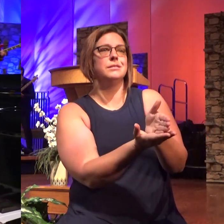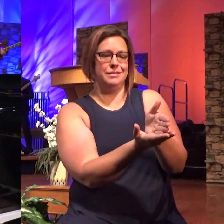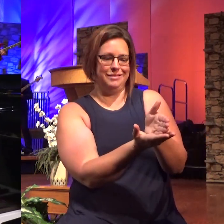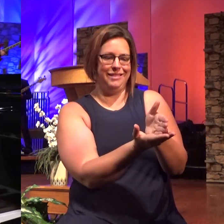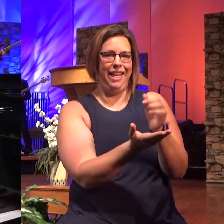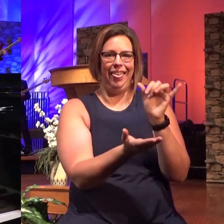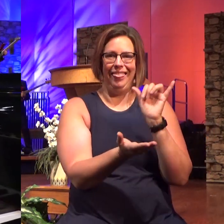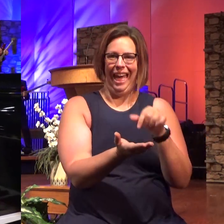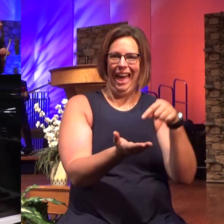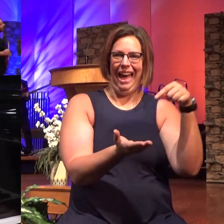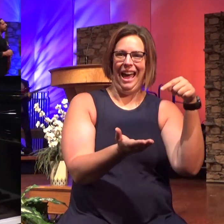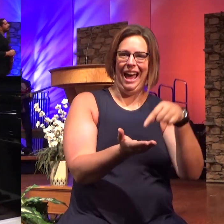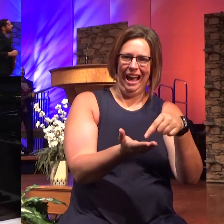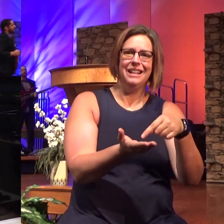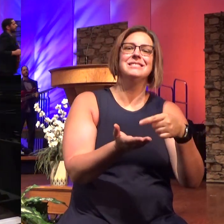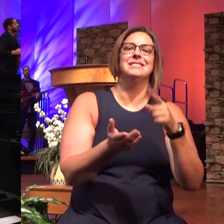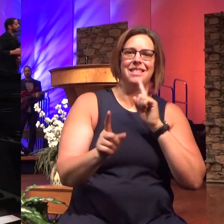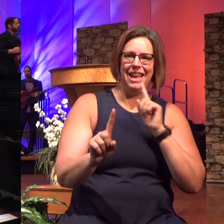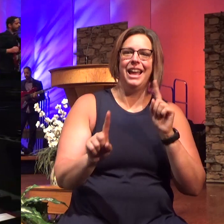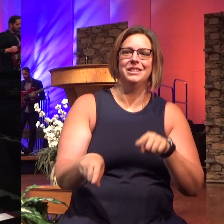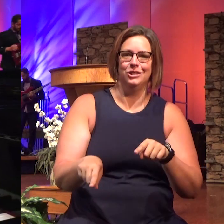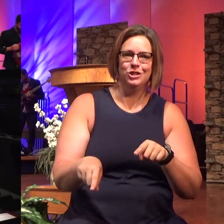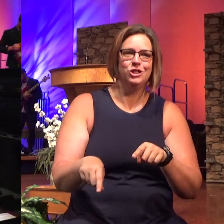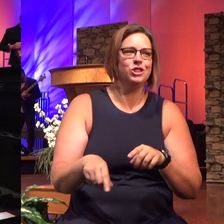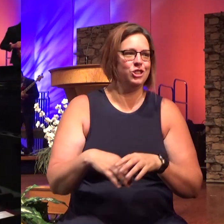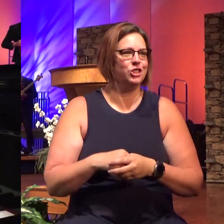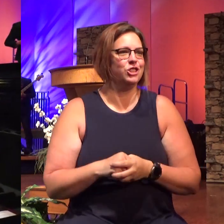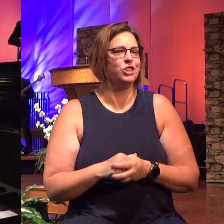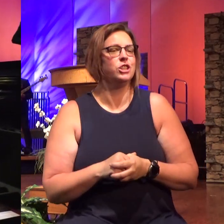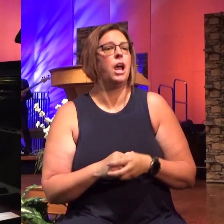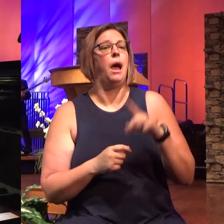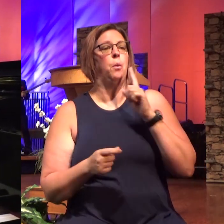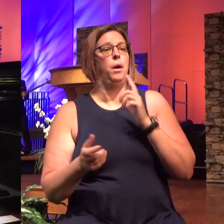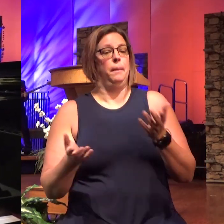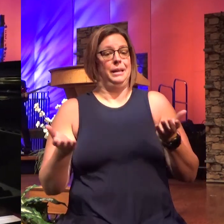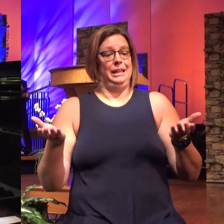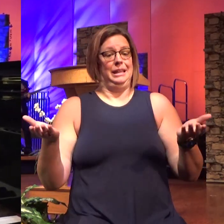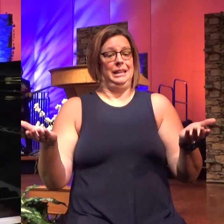it's all right here to be